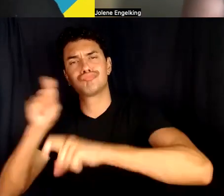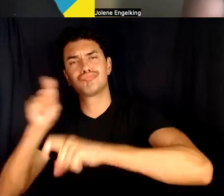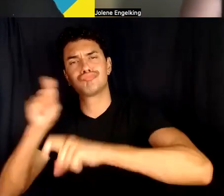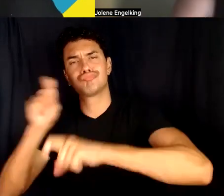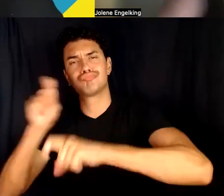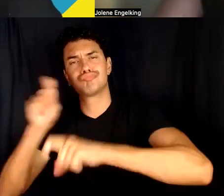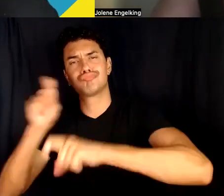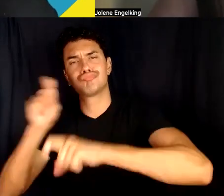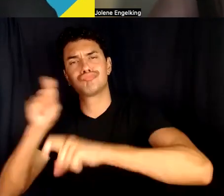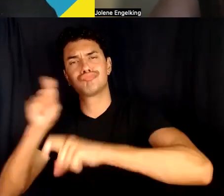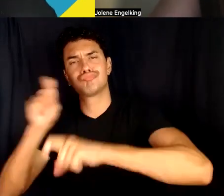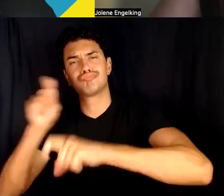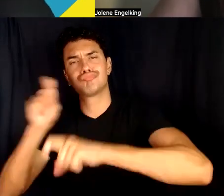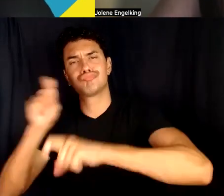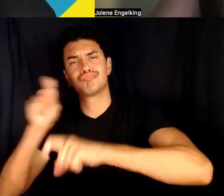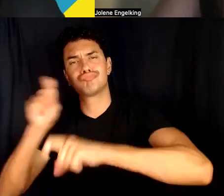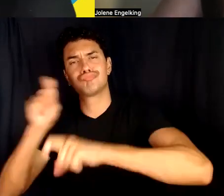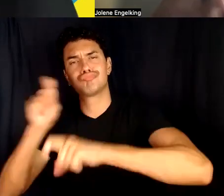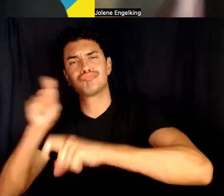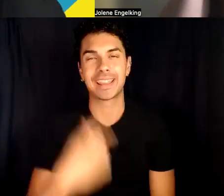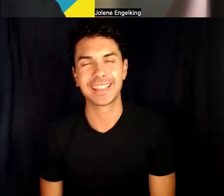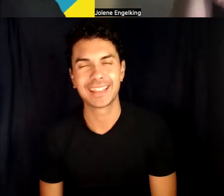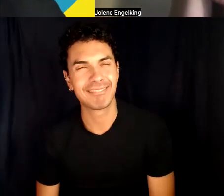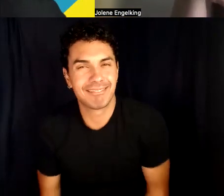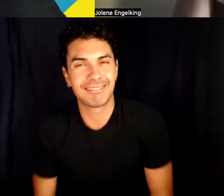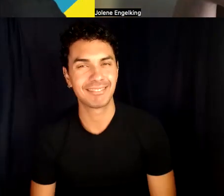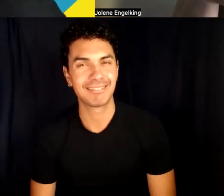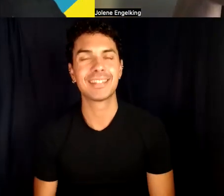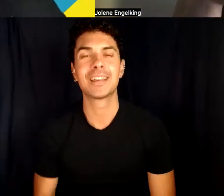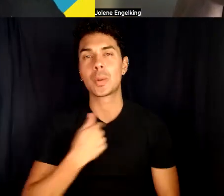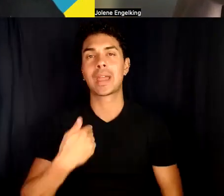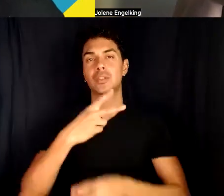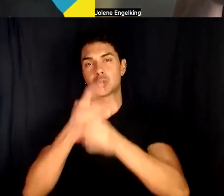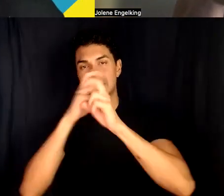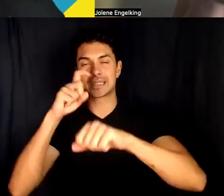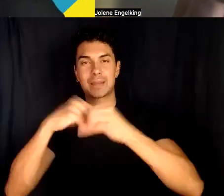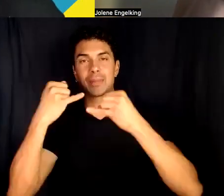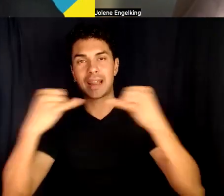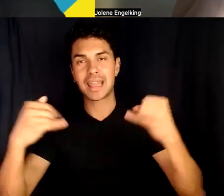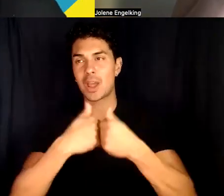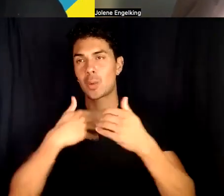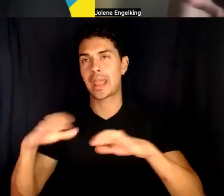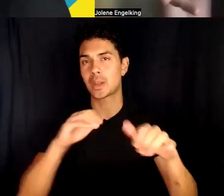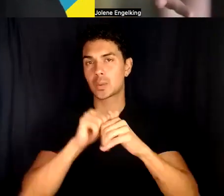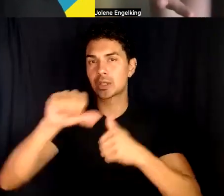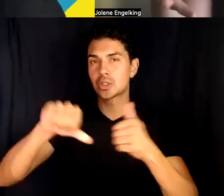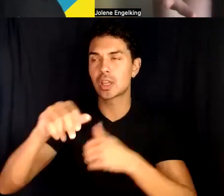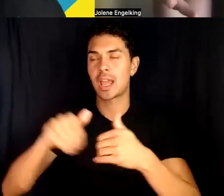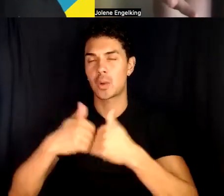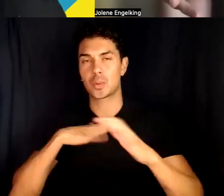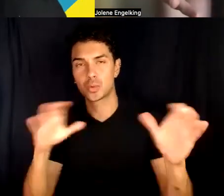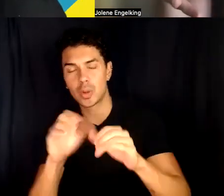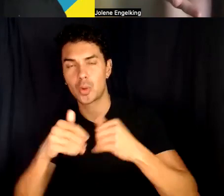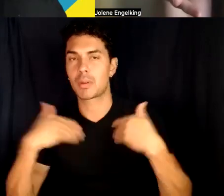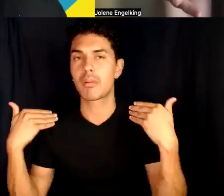we have a strict frame, and we have this wave that we're having to act with each other, when in fact, a lot of the times